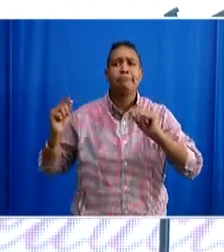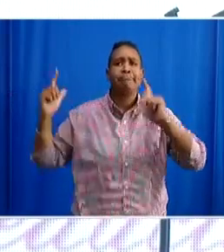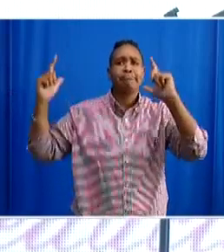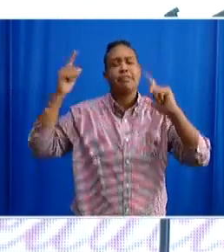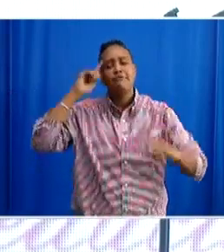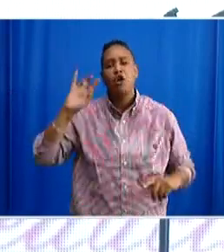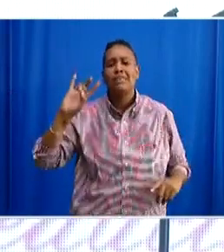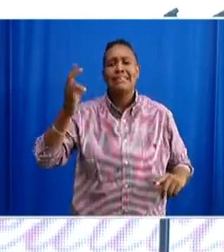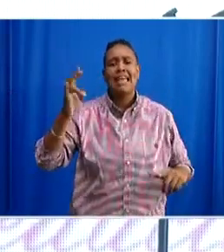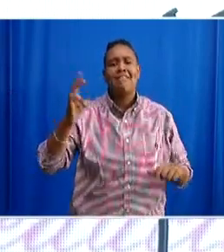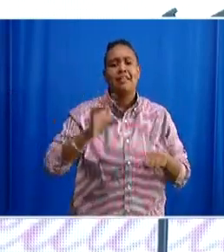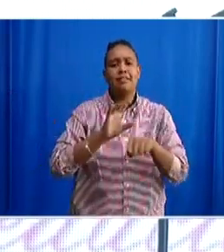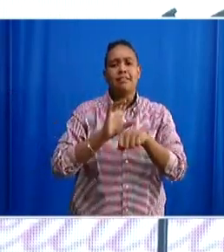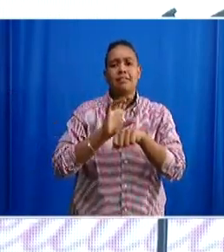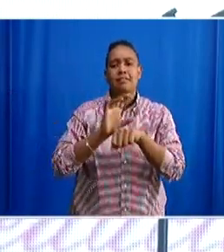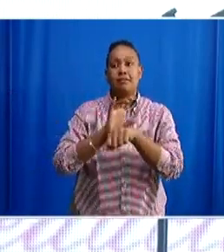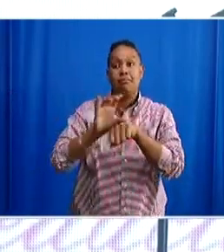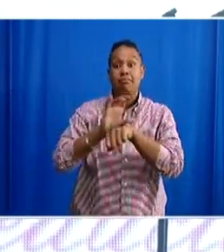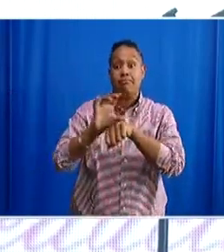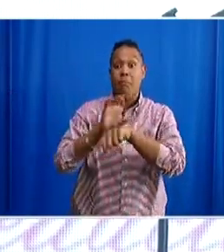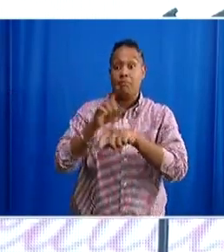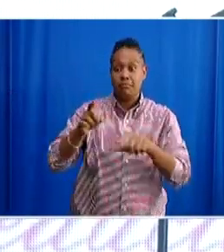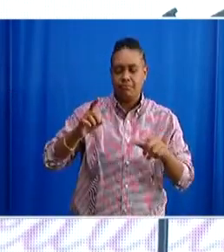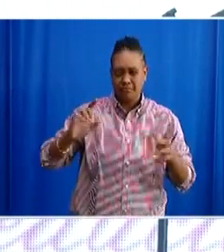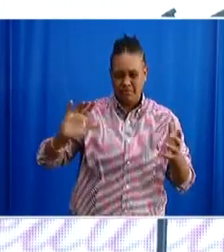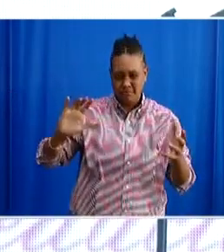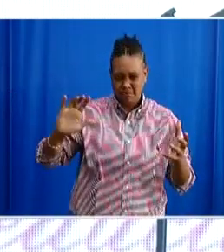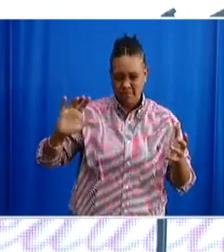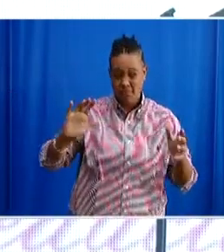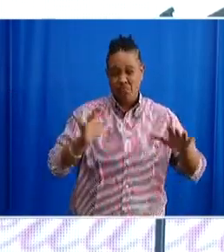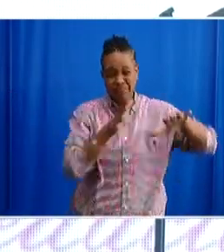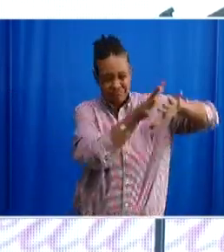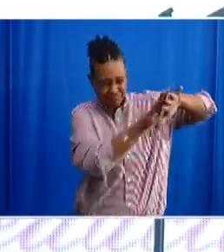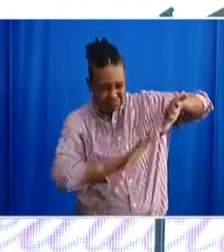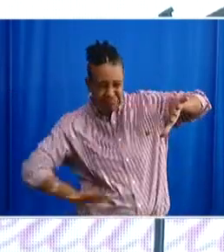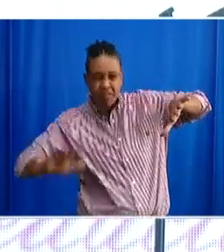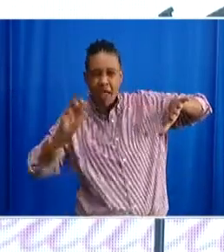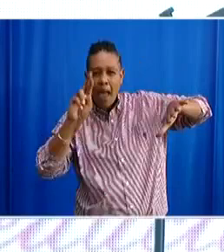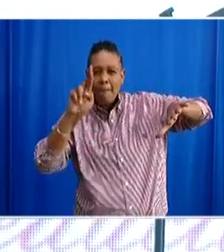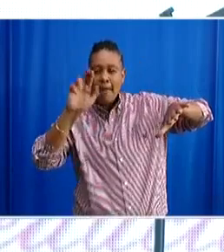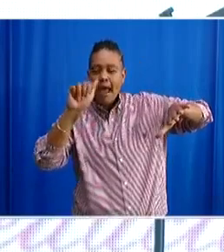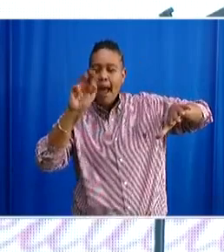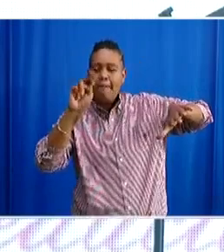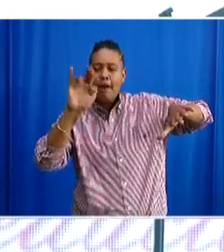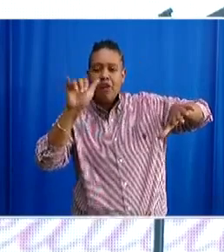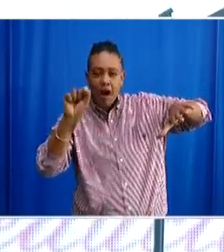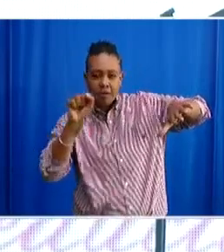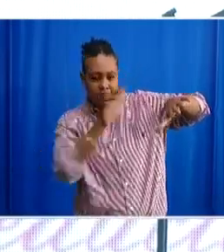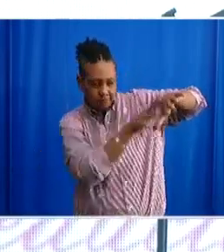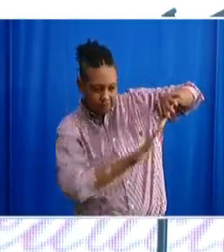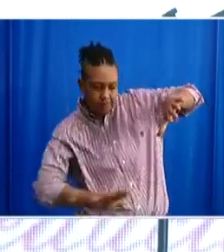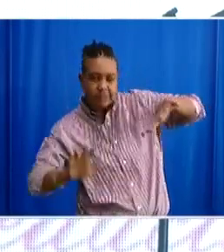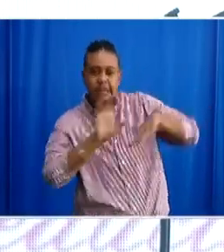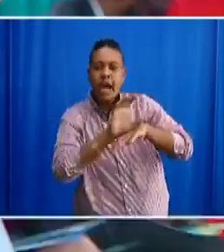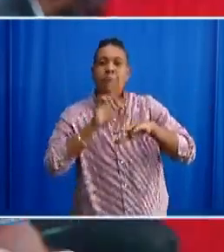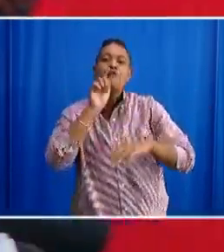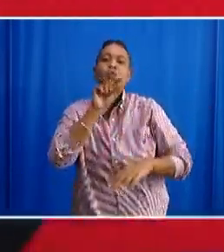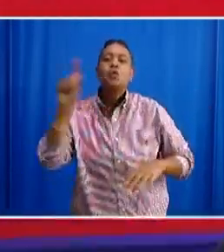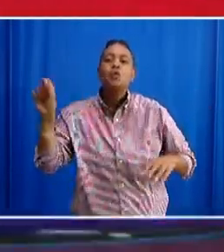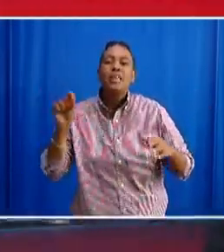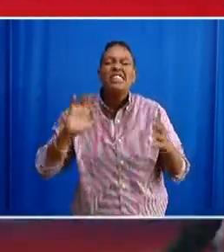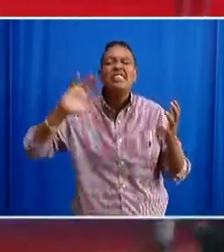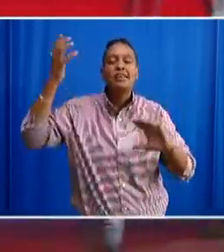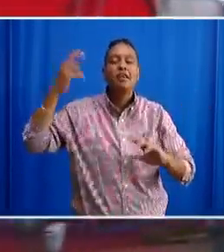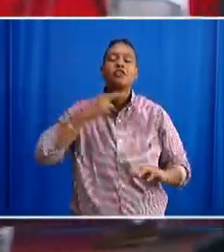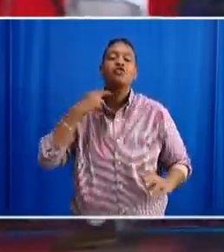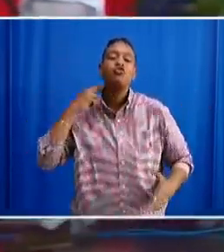7th Regional Platform for Disaster Risk Reduction in the Americas and the Caribbean for 2020. Here is Mayor Delroy